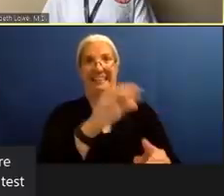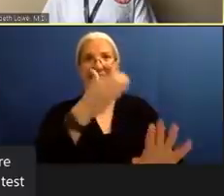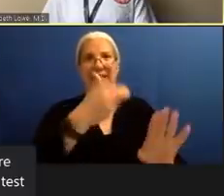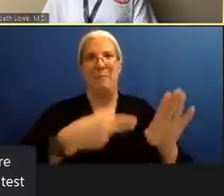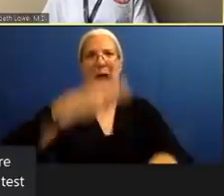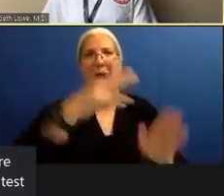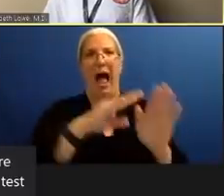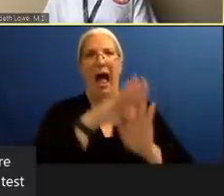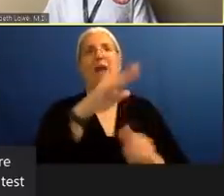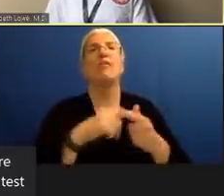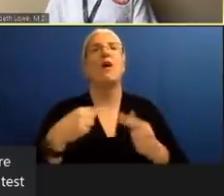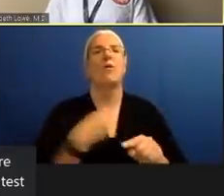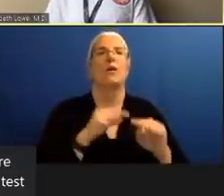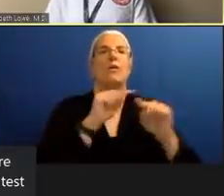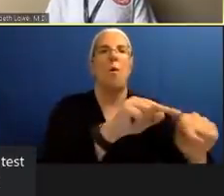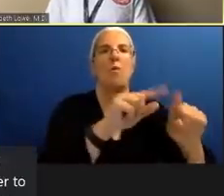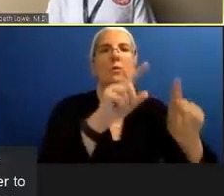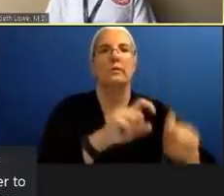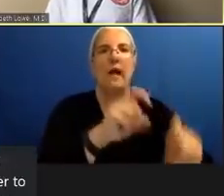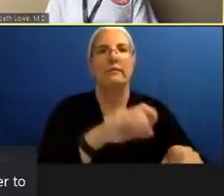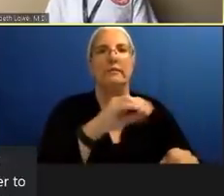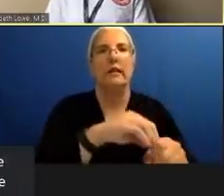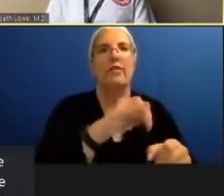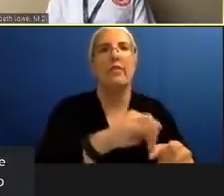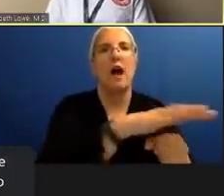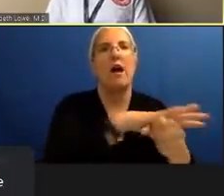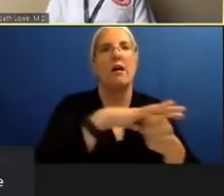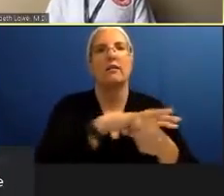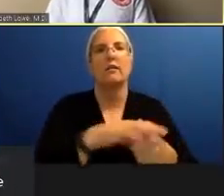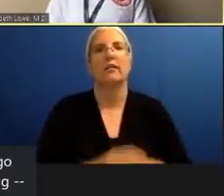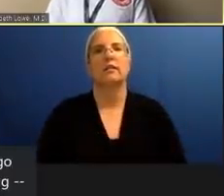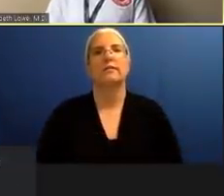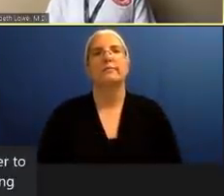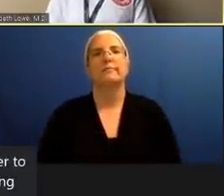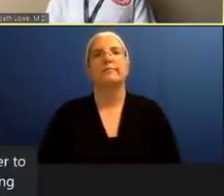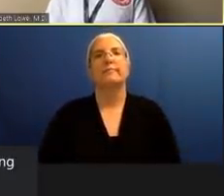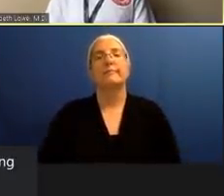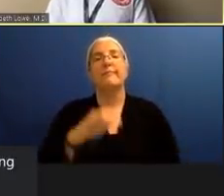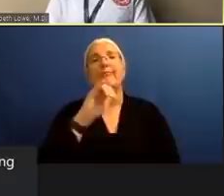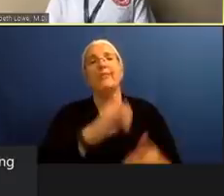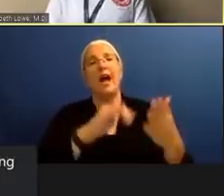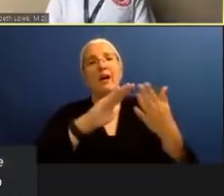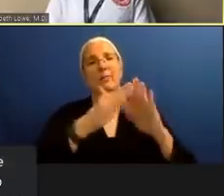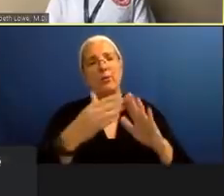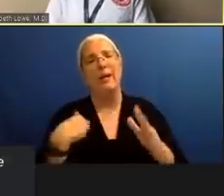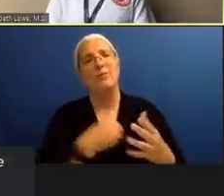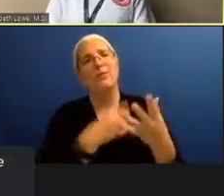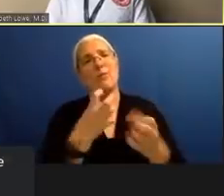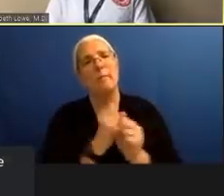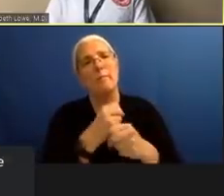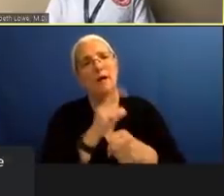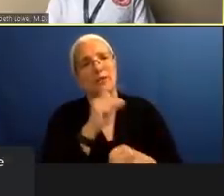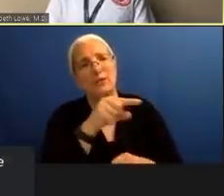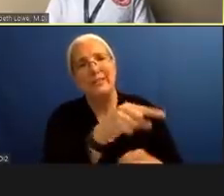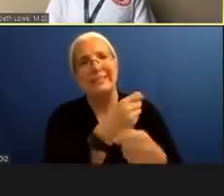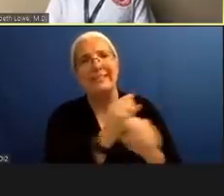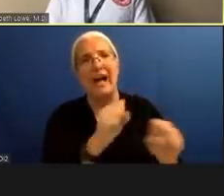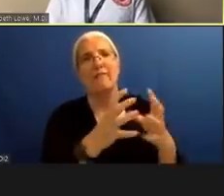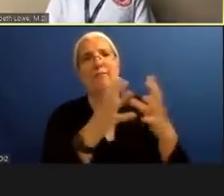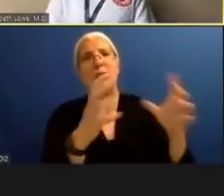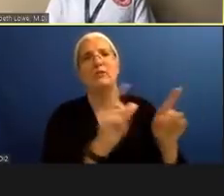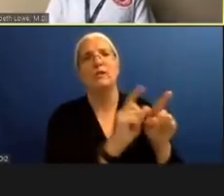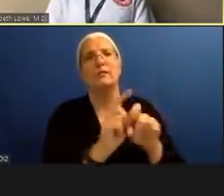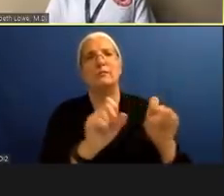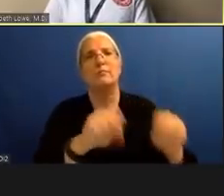that we're taking precautions to make sure that we're keeping that community as safe as we possibly can. So it's not random, and obviously if there